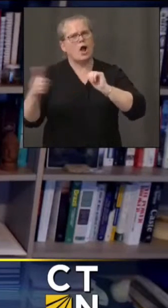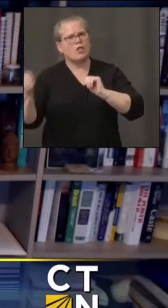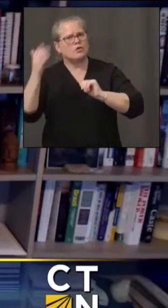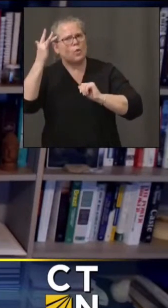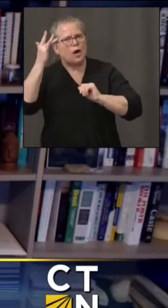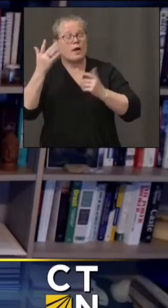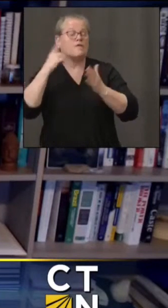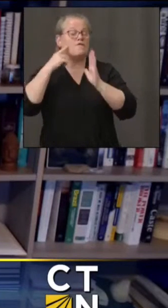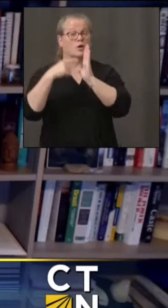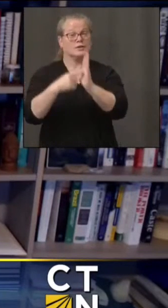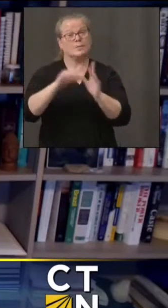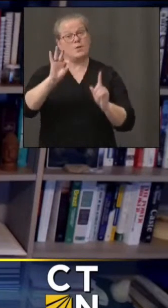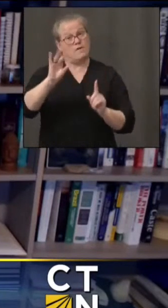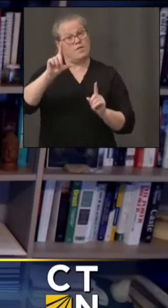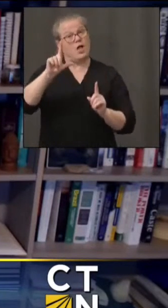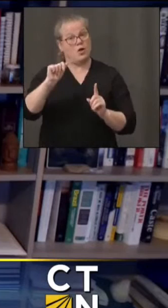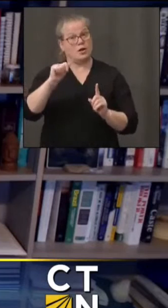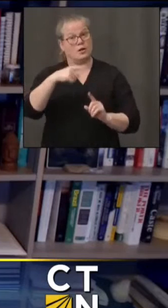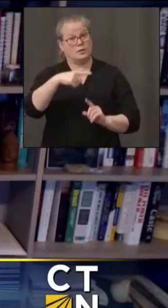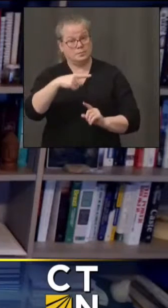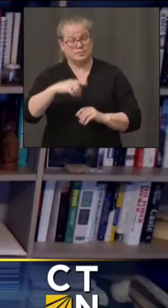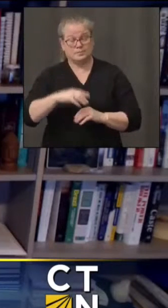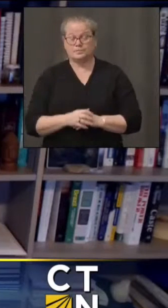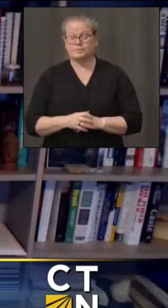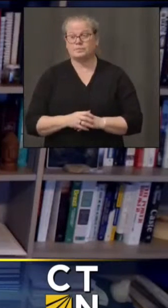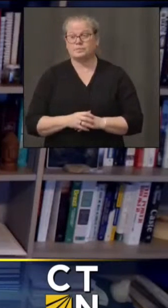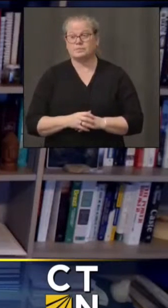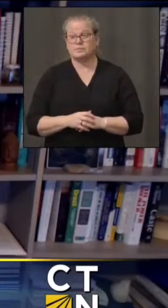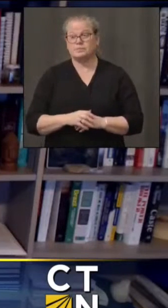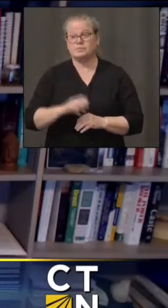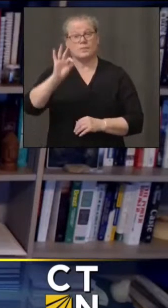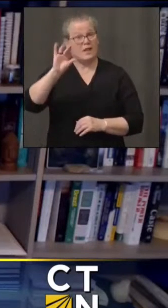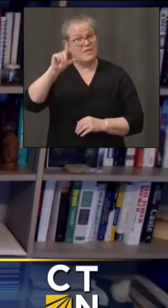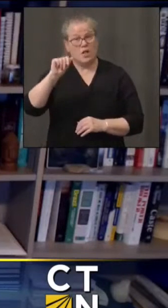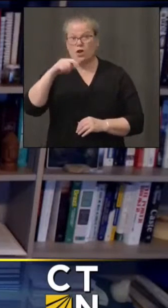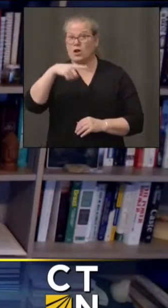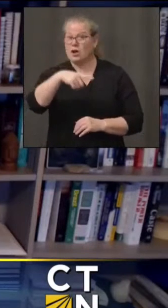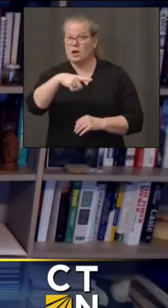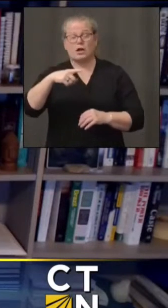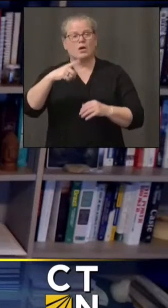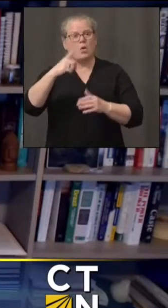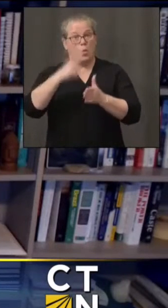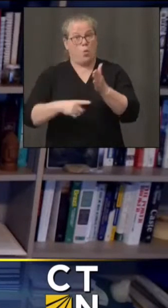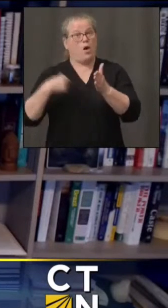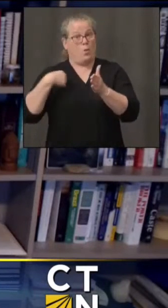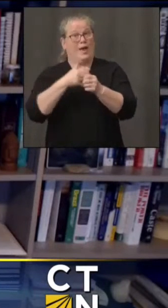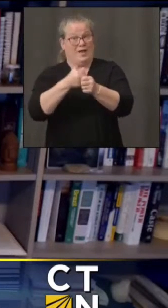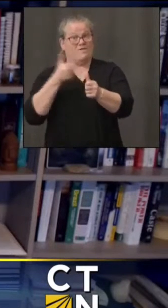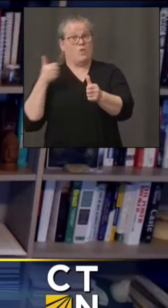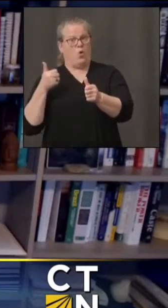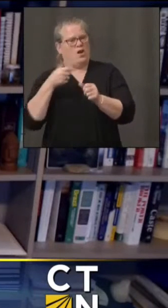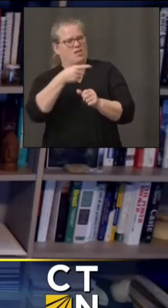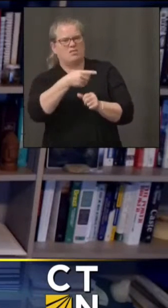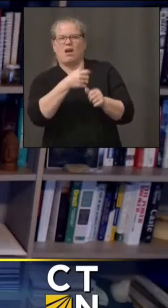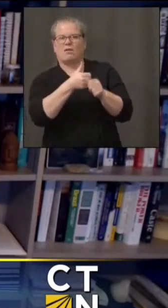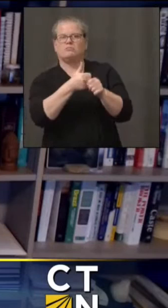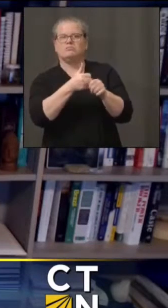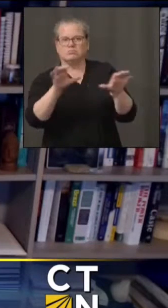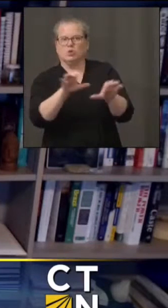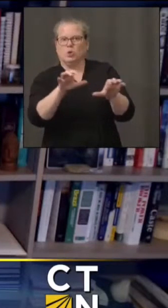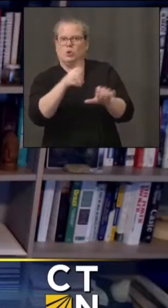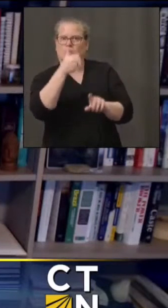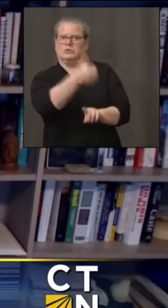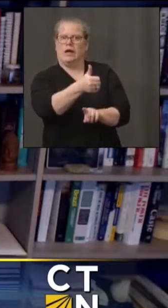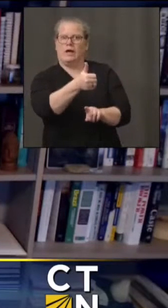see they've gone through exactly what we tried to avoid and which we did avoid, back when we were doing